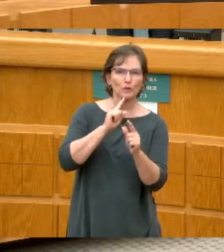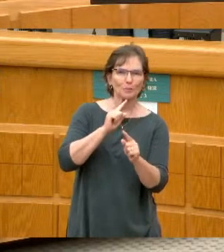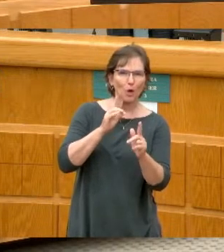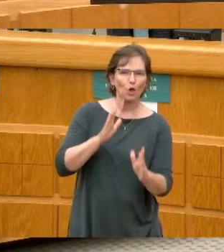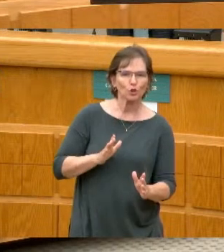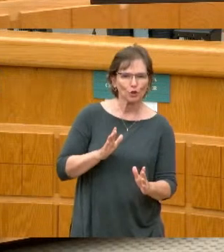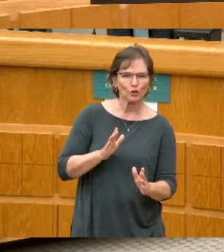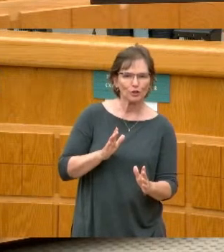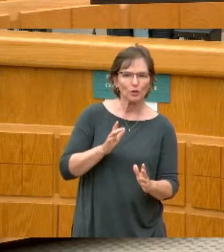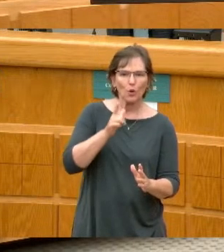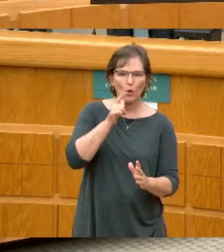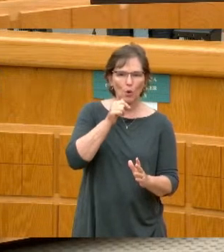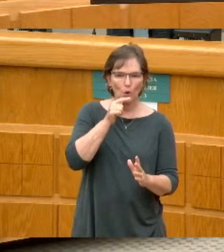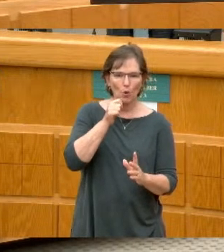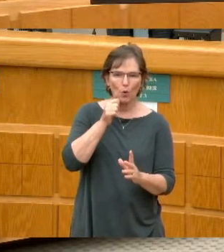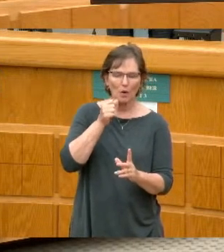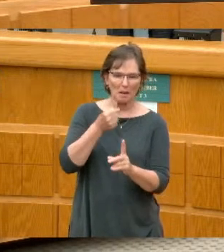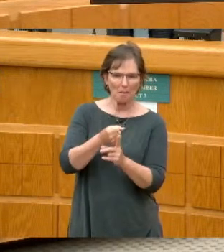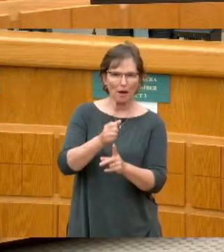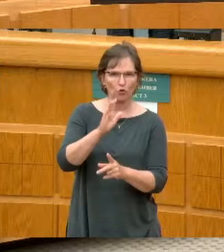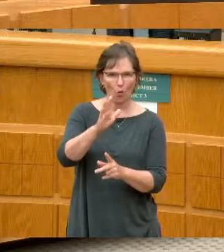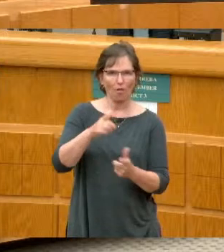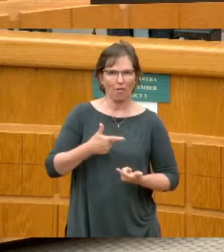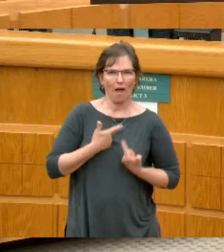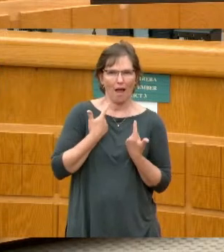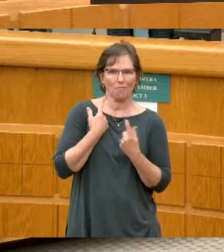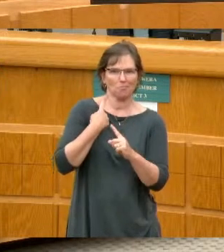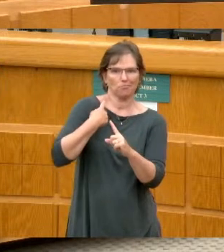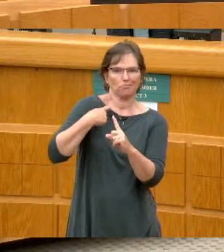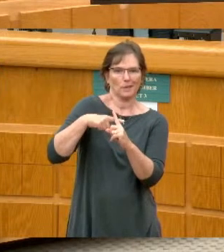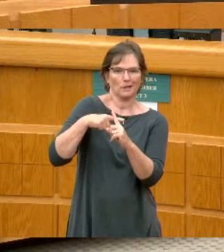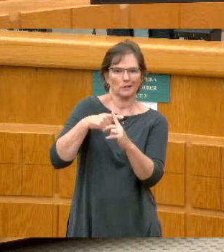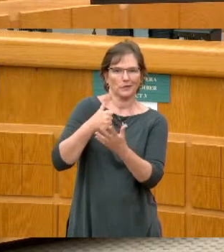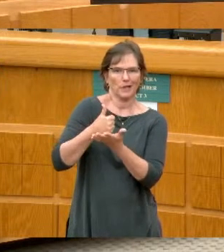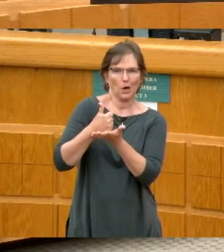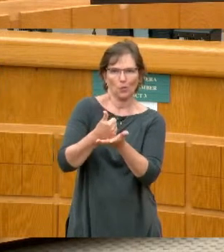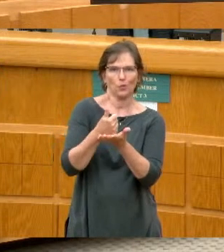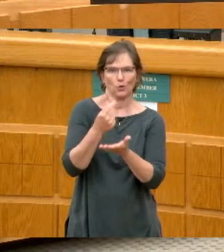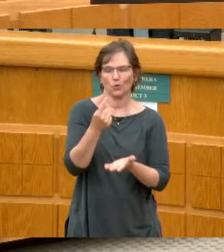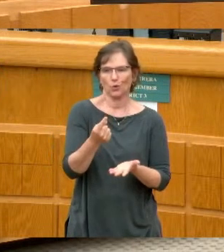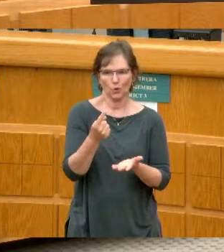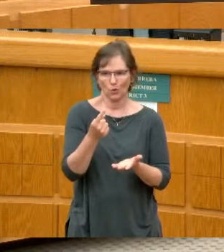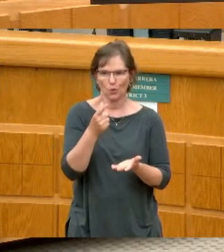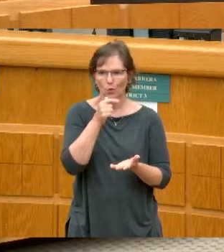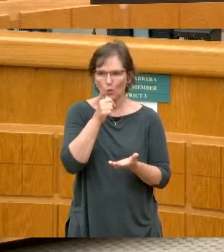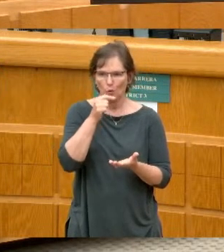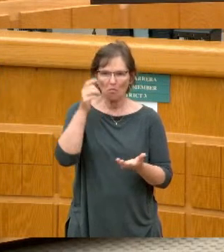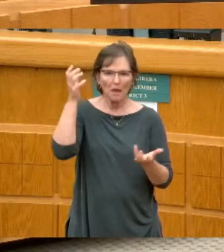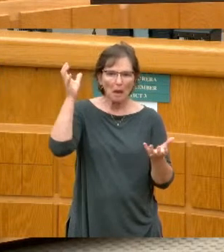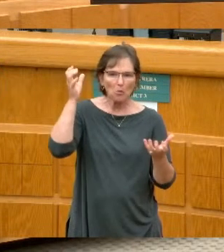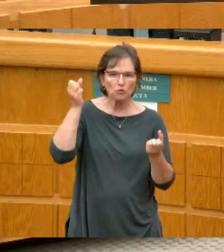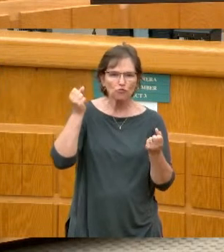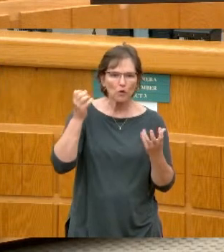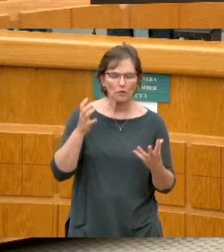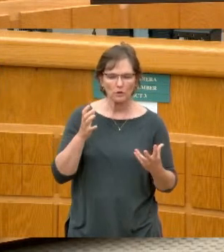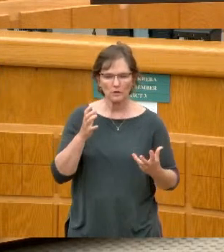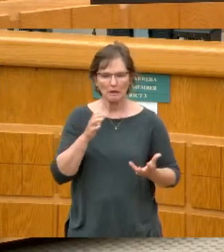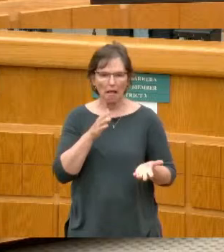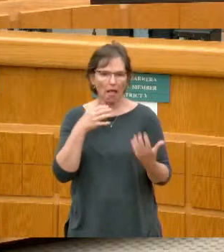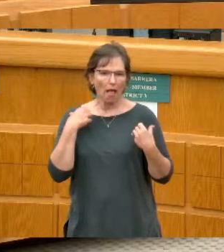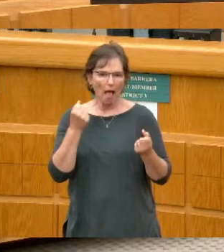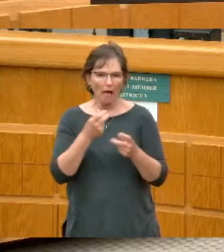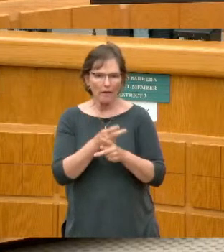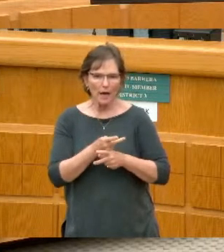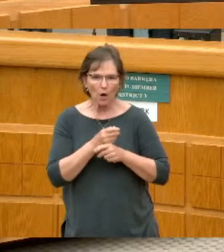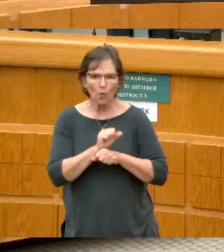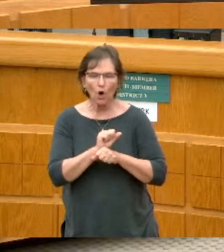aren't necessarily military related, but they could be first responders, moms and dads, brothers and sisters,